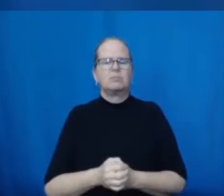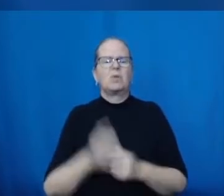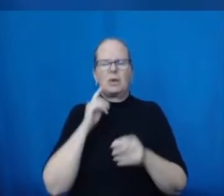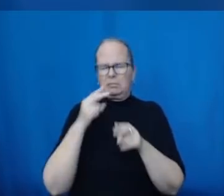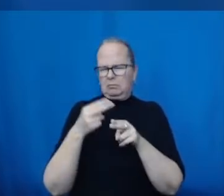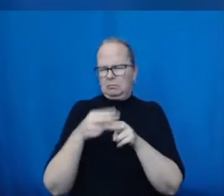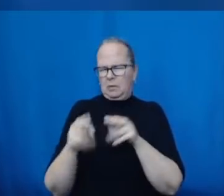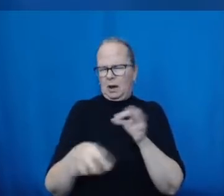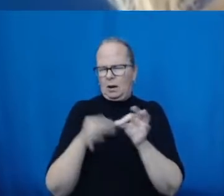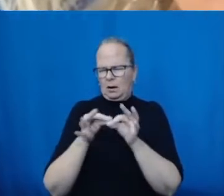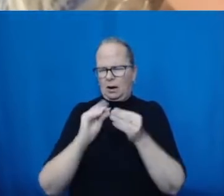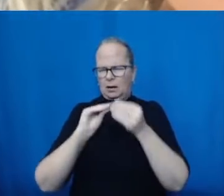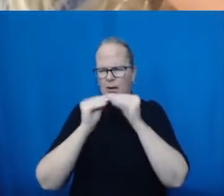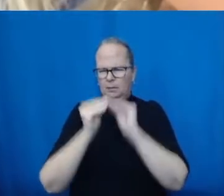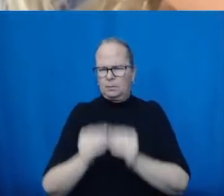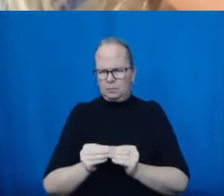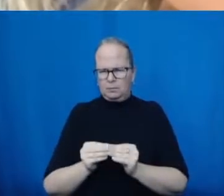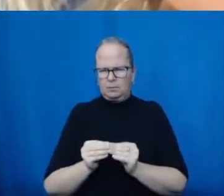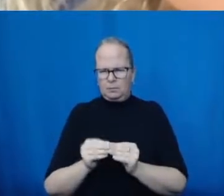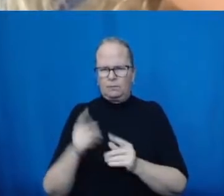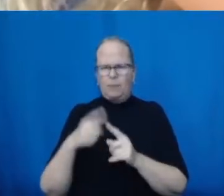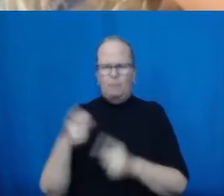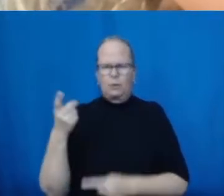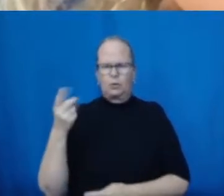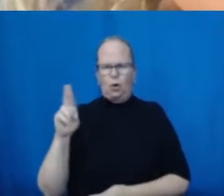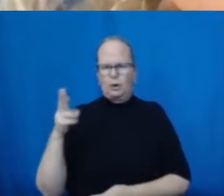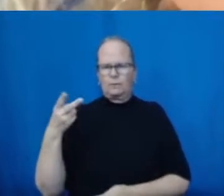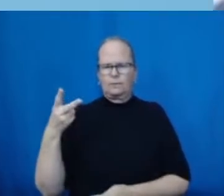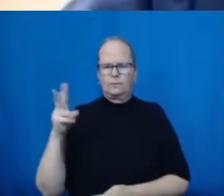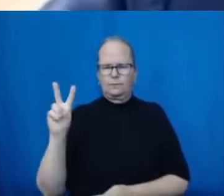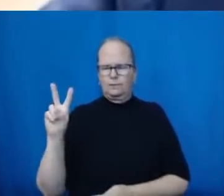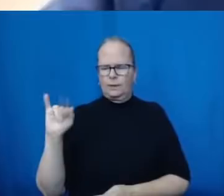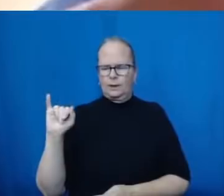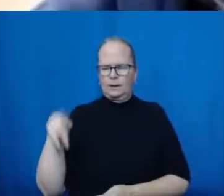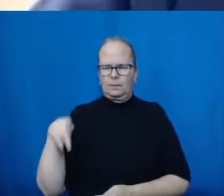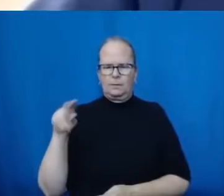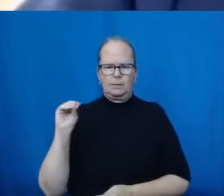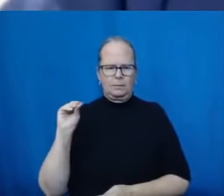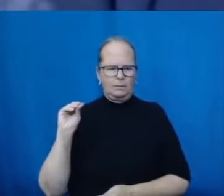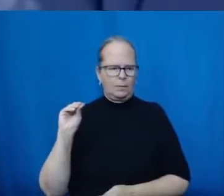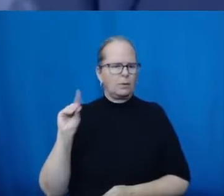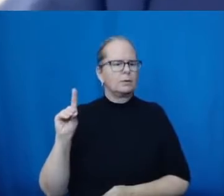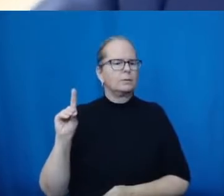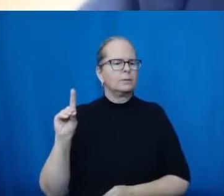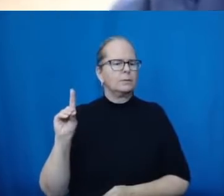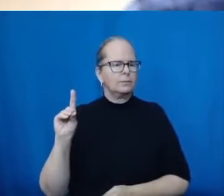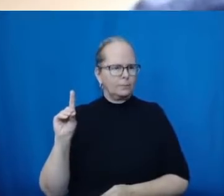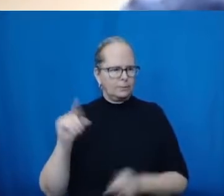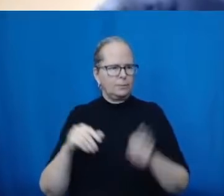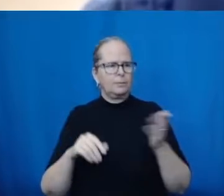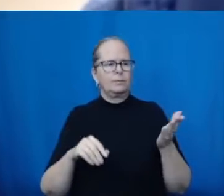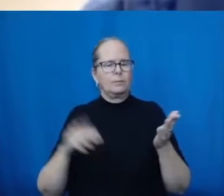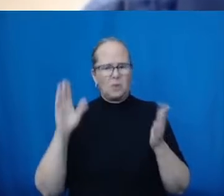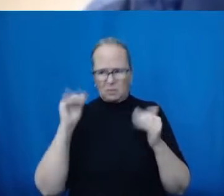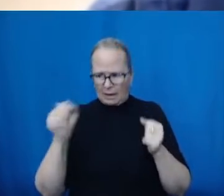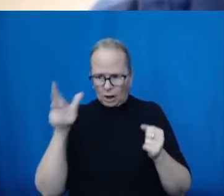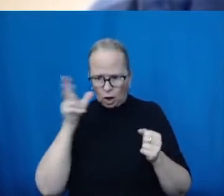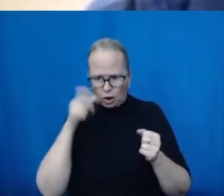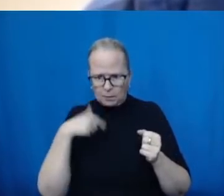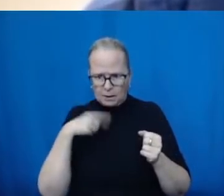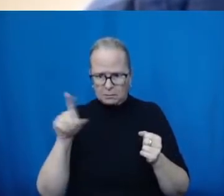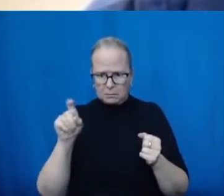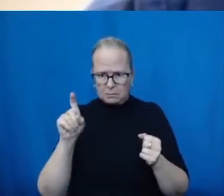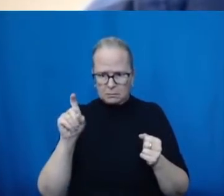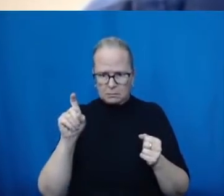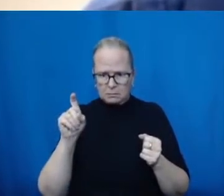us today is Dr. Vipond. Hey, everybody. You can hear me all right, Michelle? So I'm at work